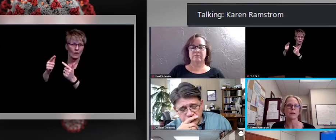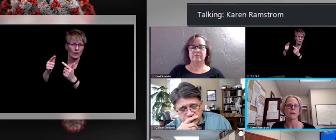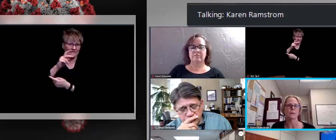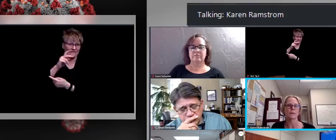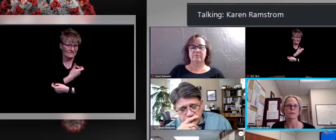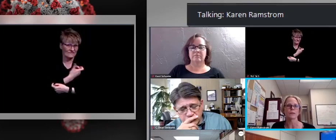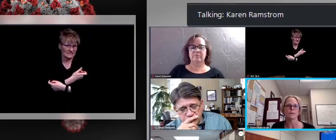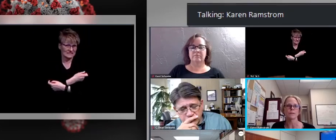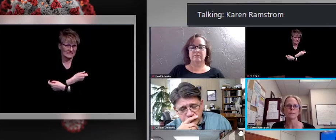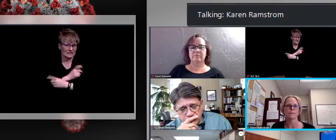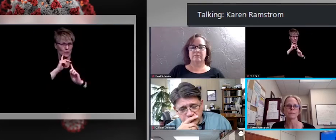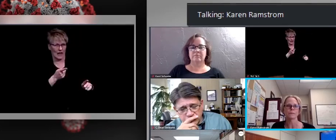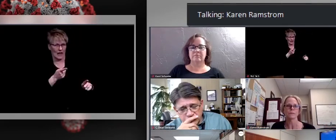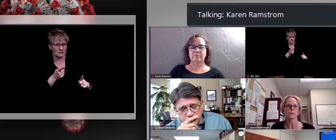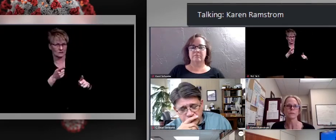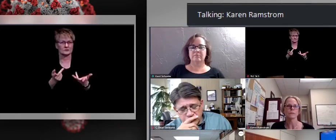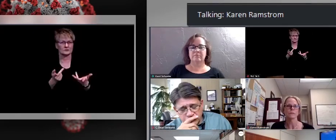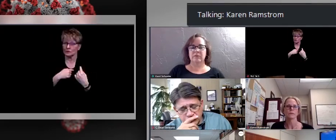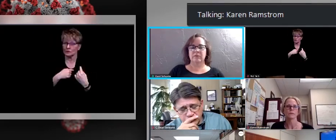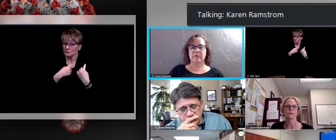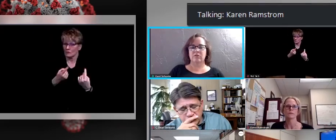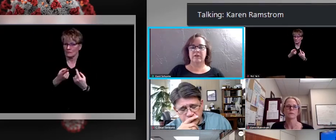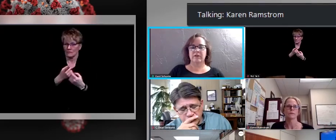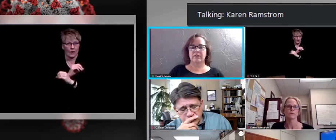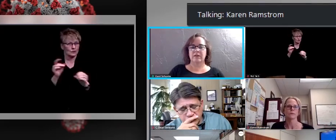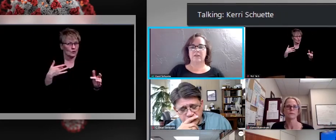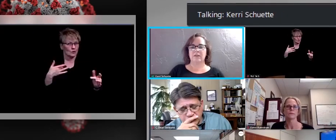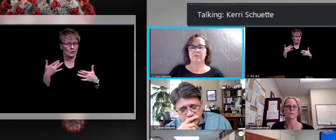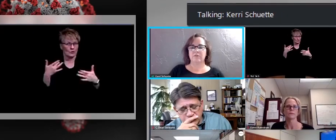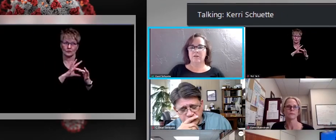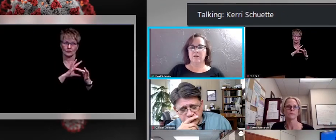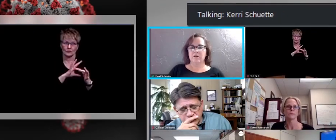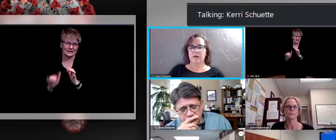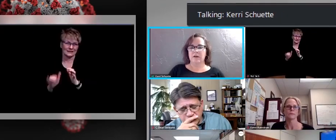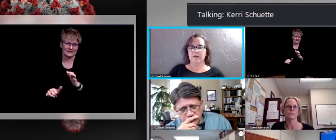been a concern. All right, thank you.